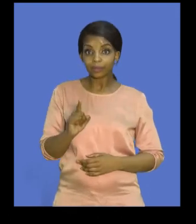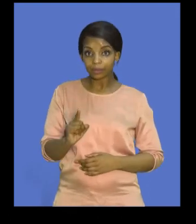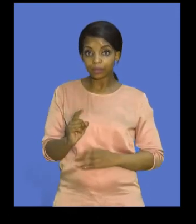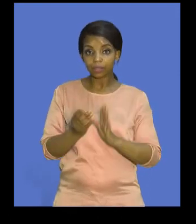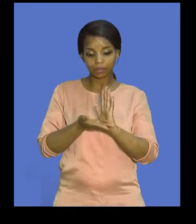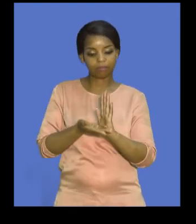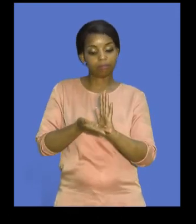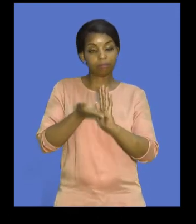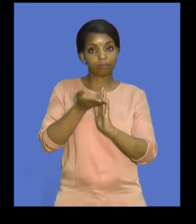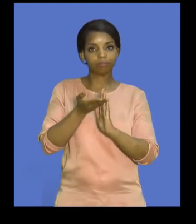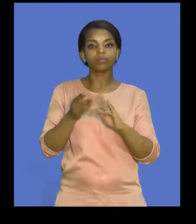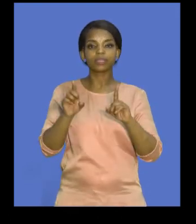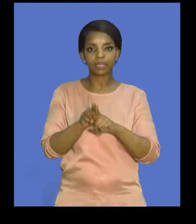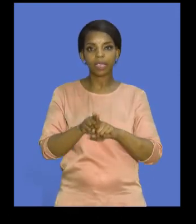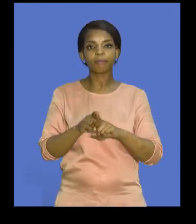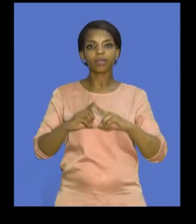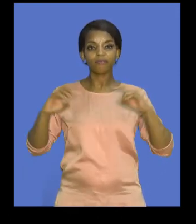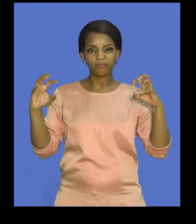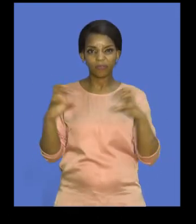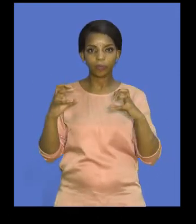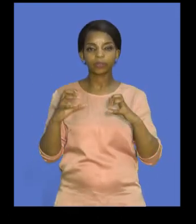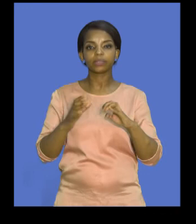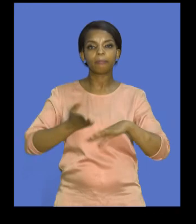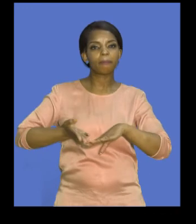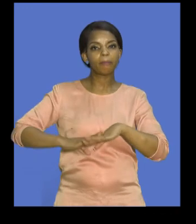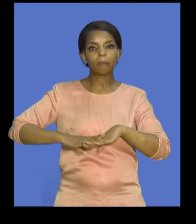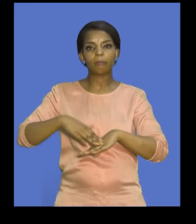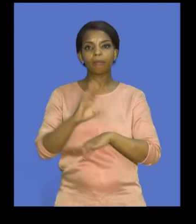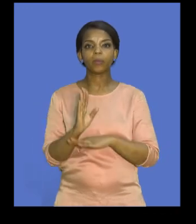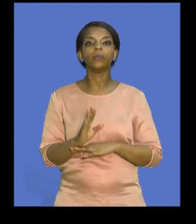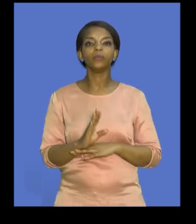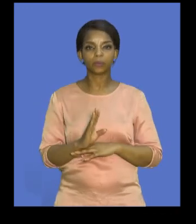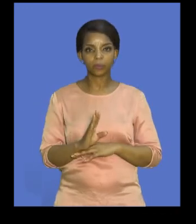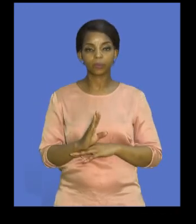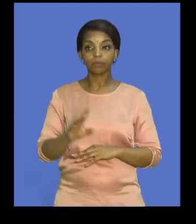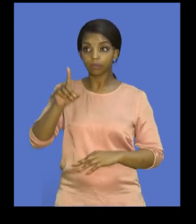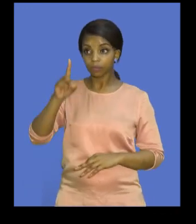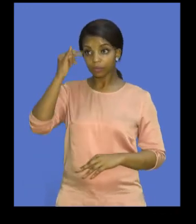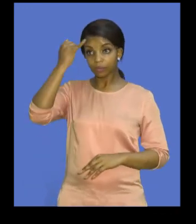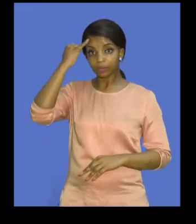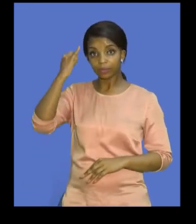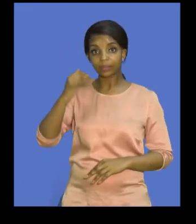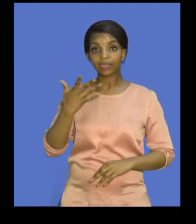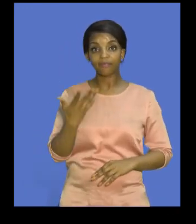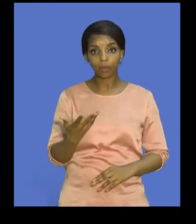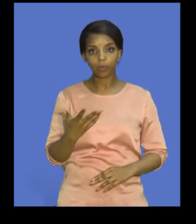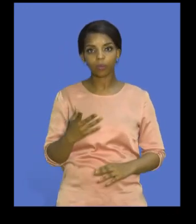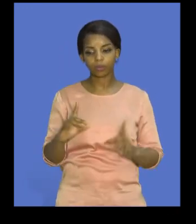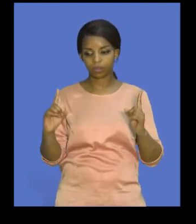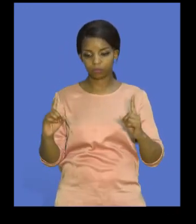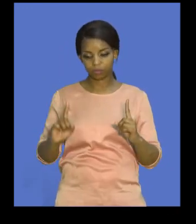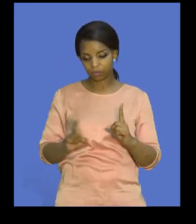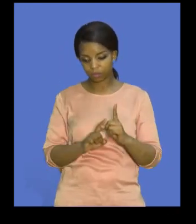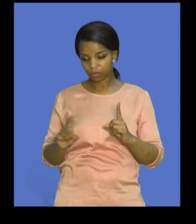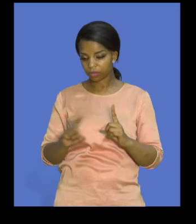increase. So this is the main idea in as far as, you know, the distance as well as the product